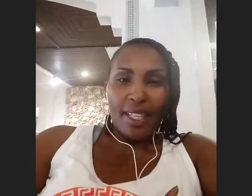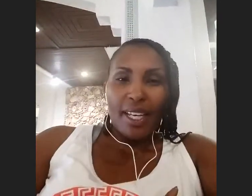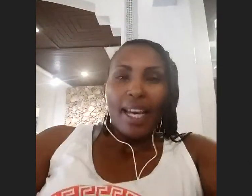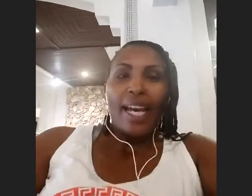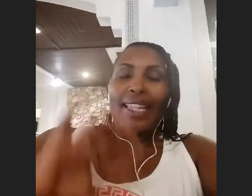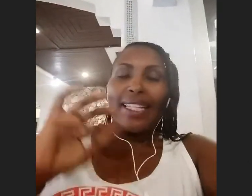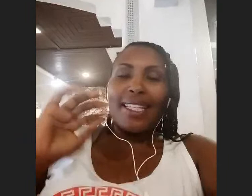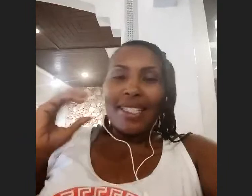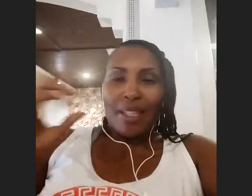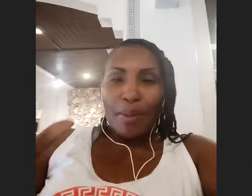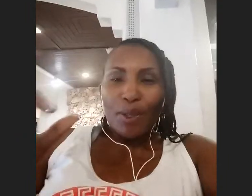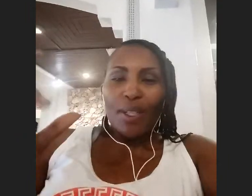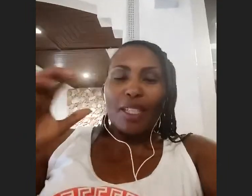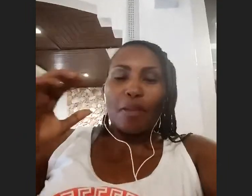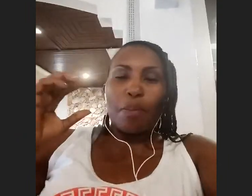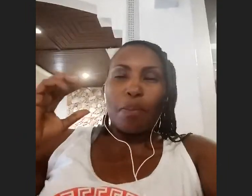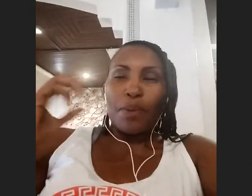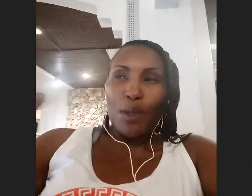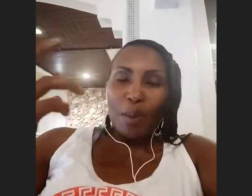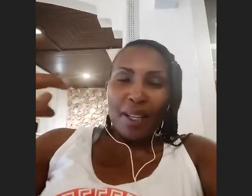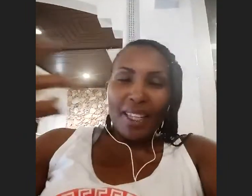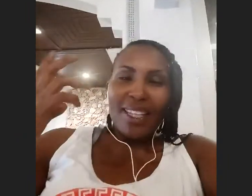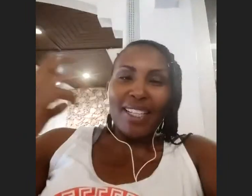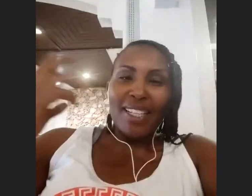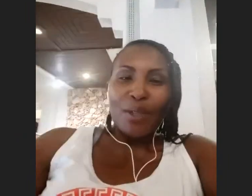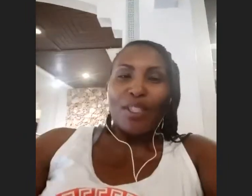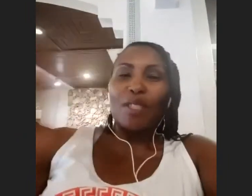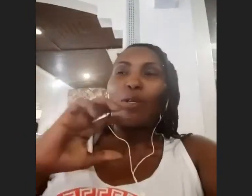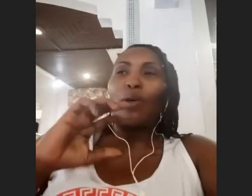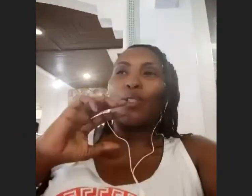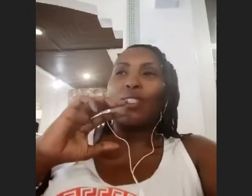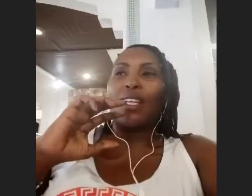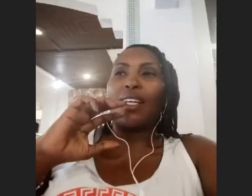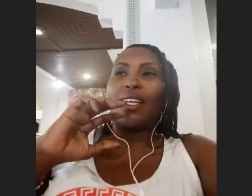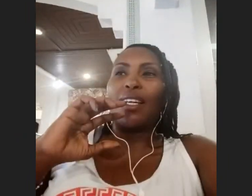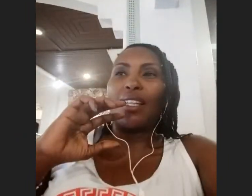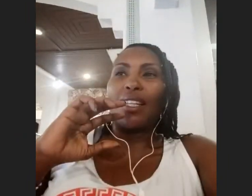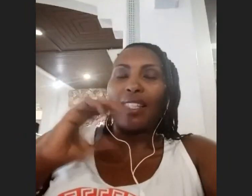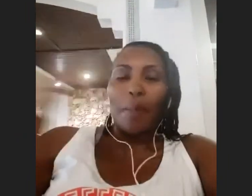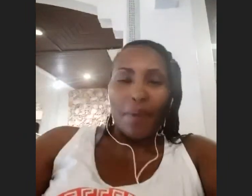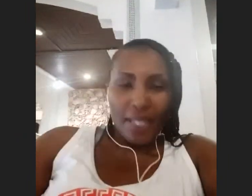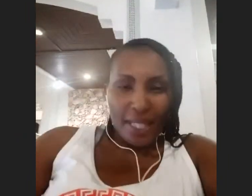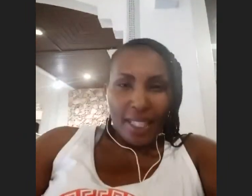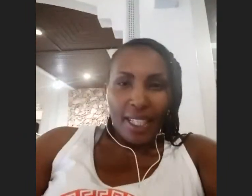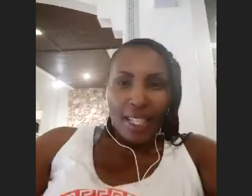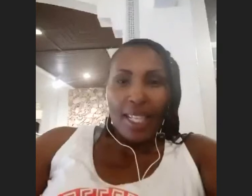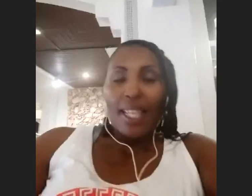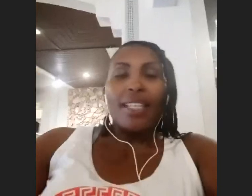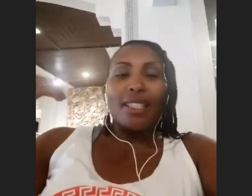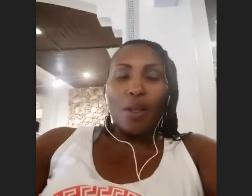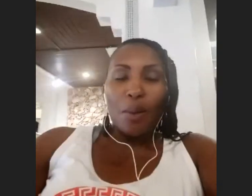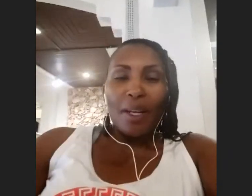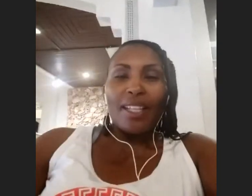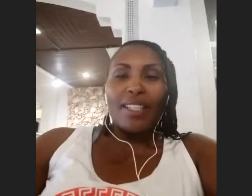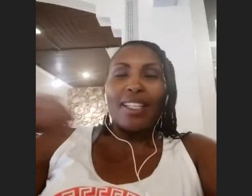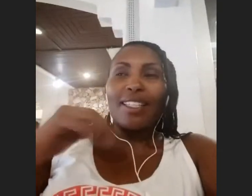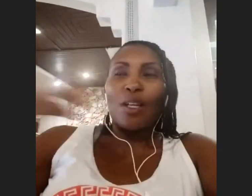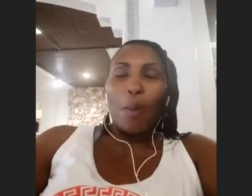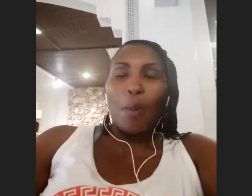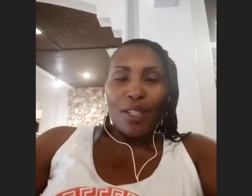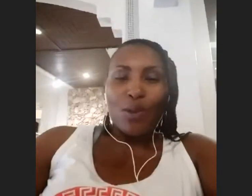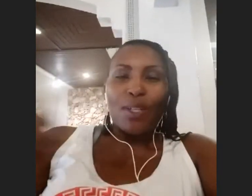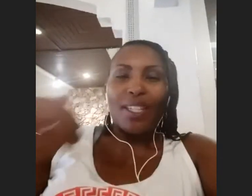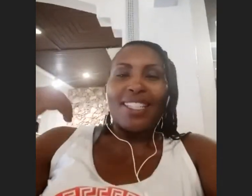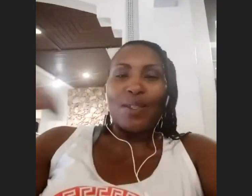fathers. And there's the assumption that single mothers are single just because they separated. They're single mothers, the